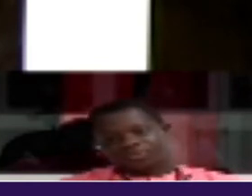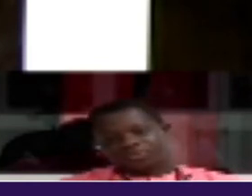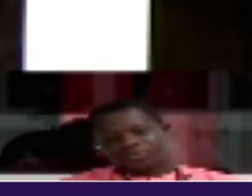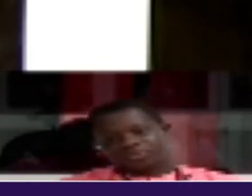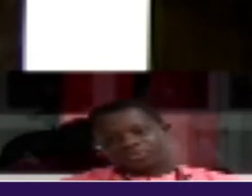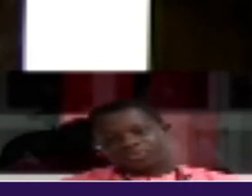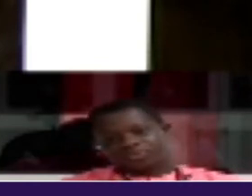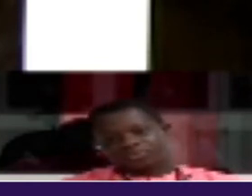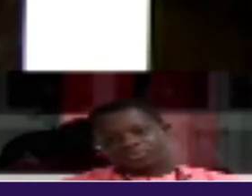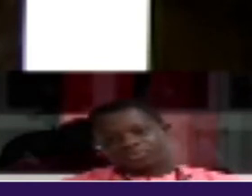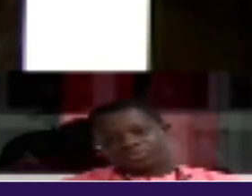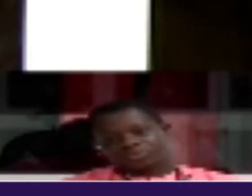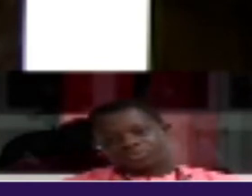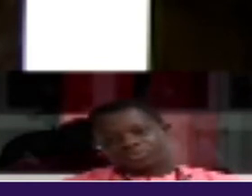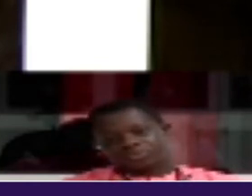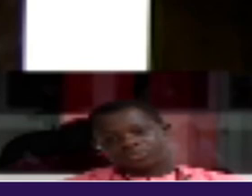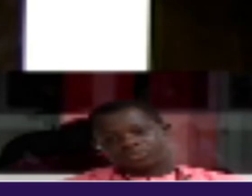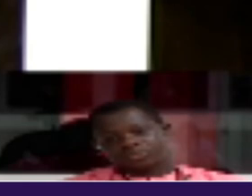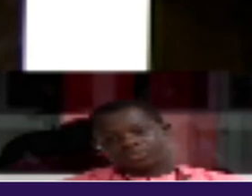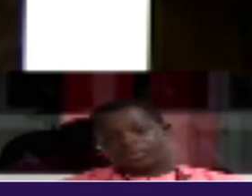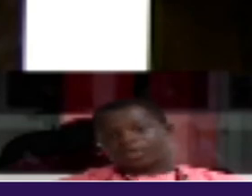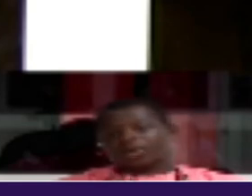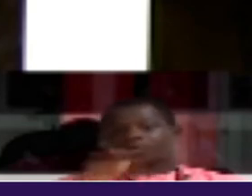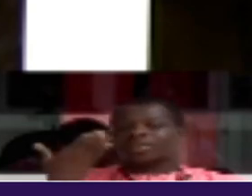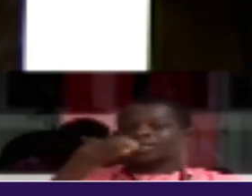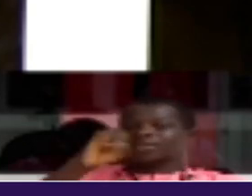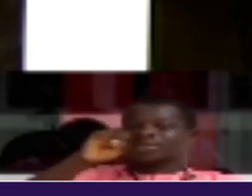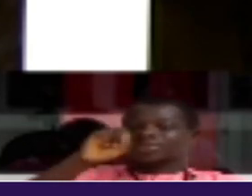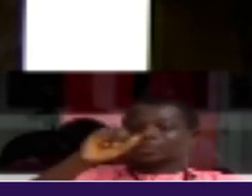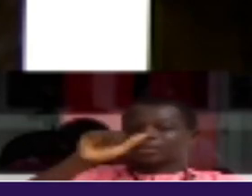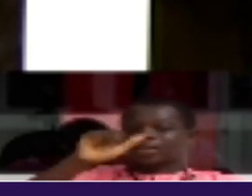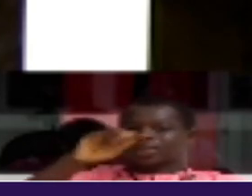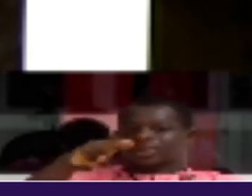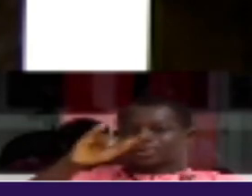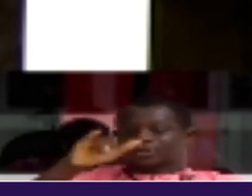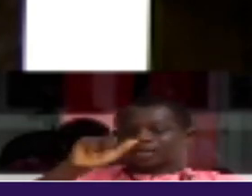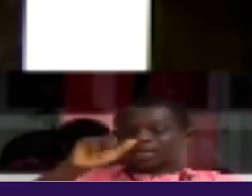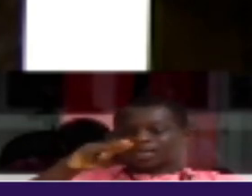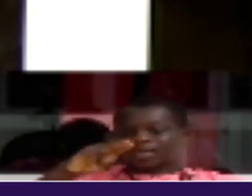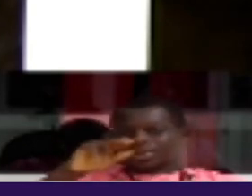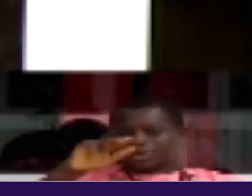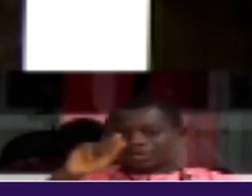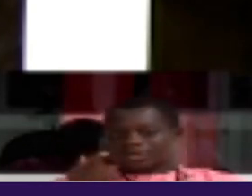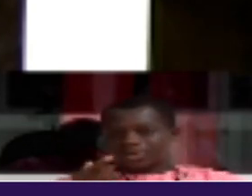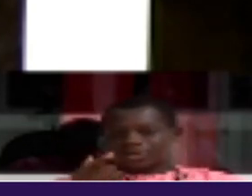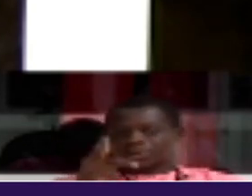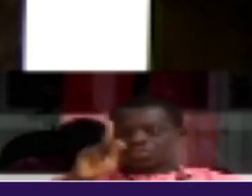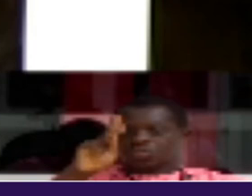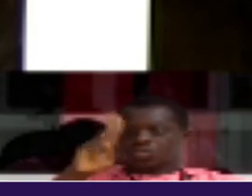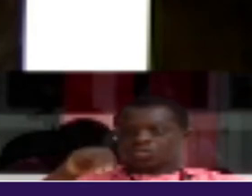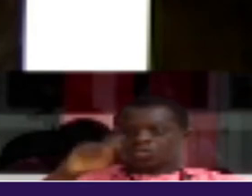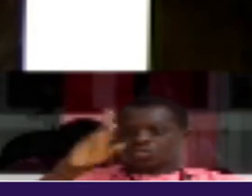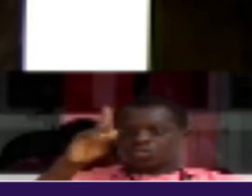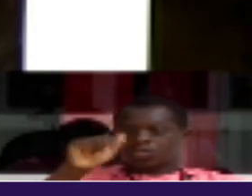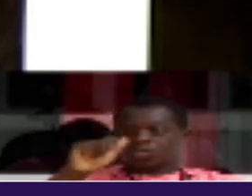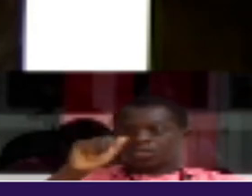I was at that place, Sanyankunda Sangha. You were where? Sanyankunda Sangha. There is a